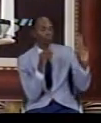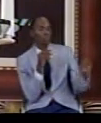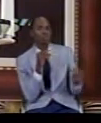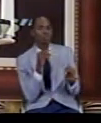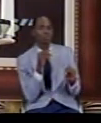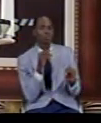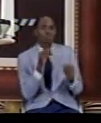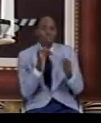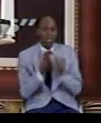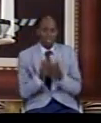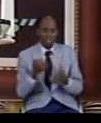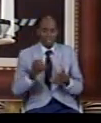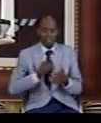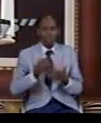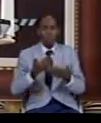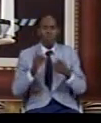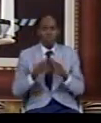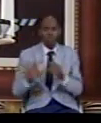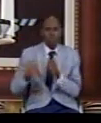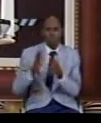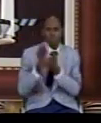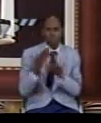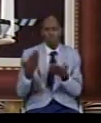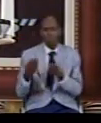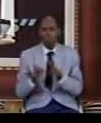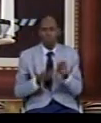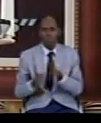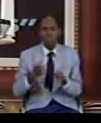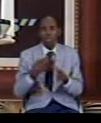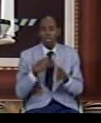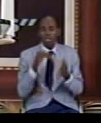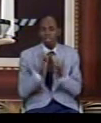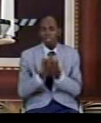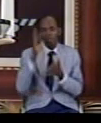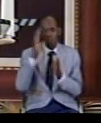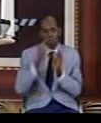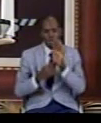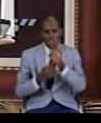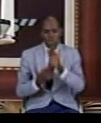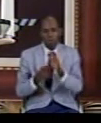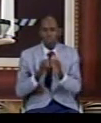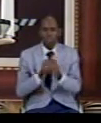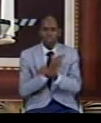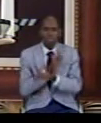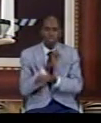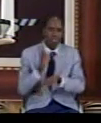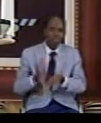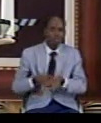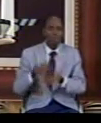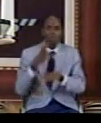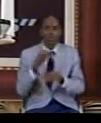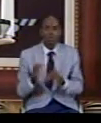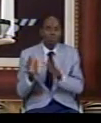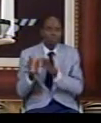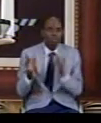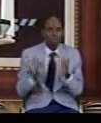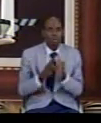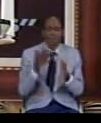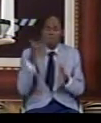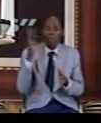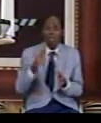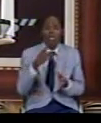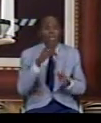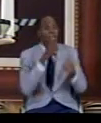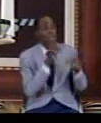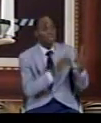to act in a particular way, and that will show the nature of Satan and the nature of evil. You